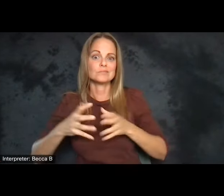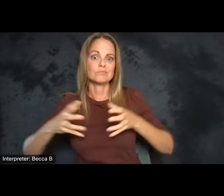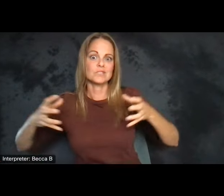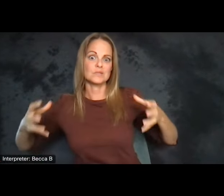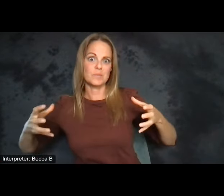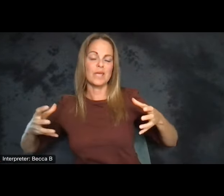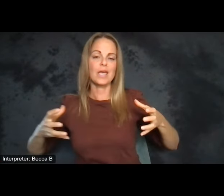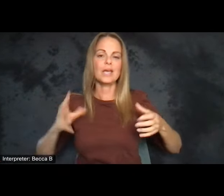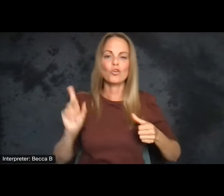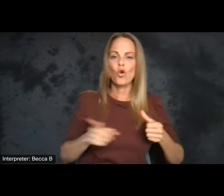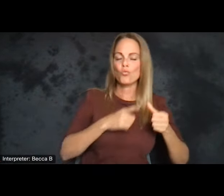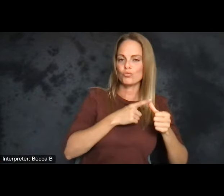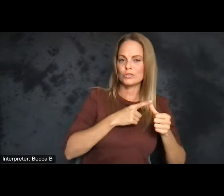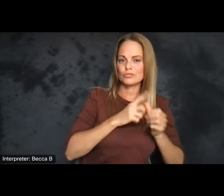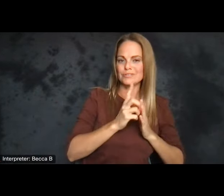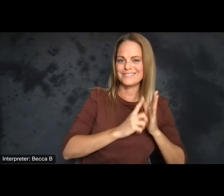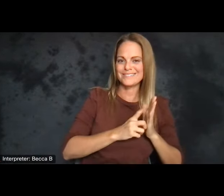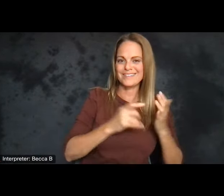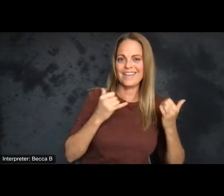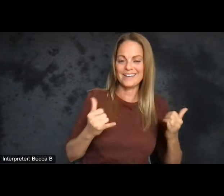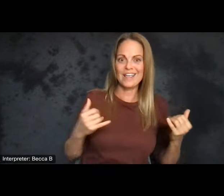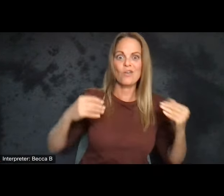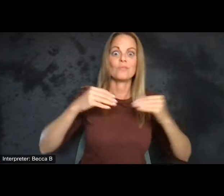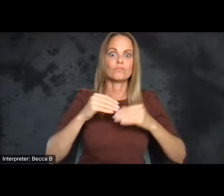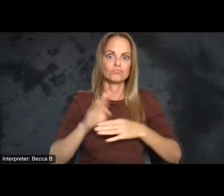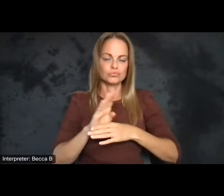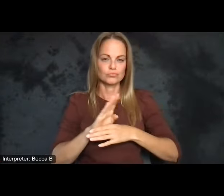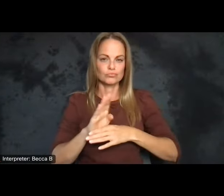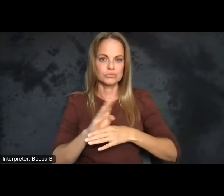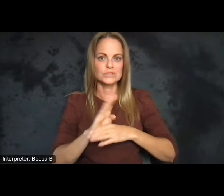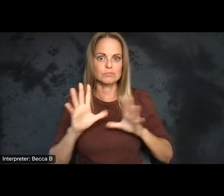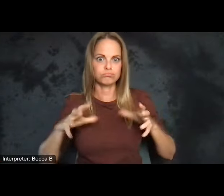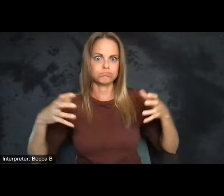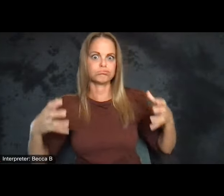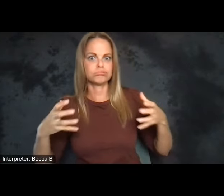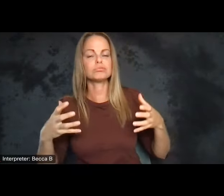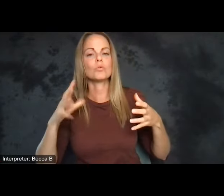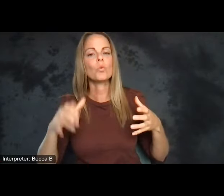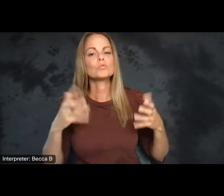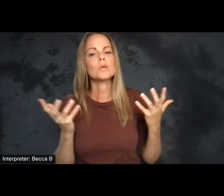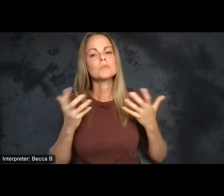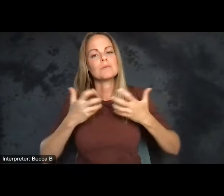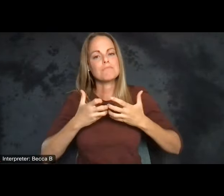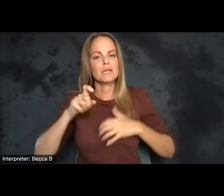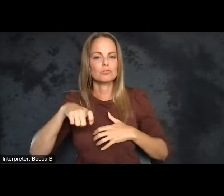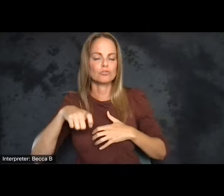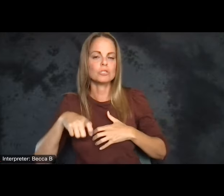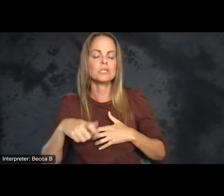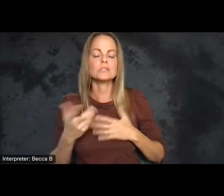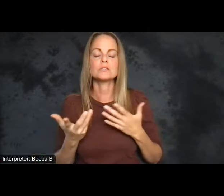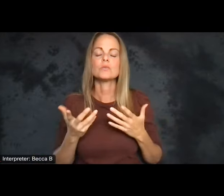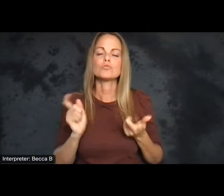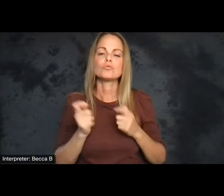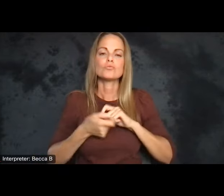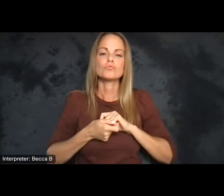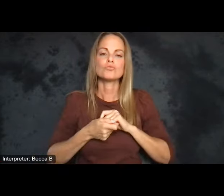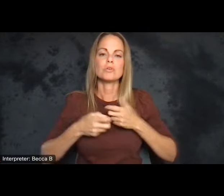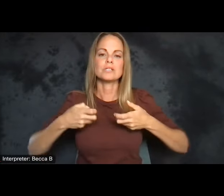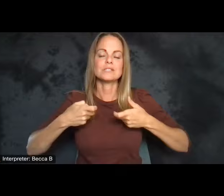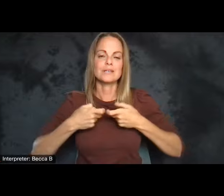a state hospital. So we're taking advantage of this opportunity now to be able to upgrade that electrical infrastructure